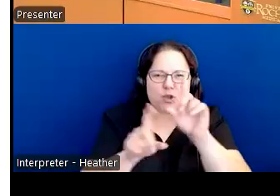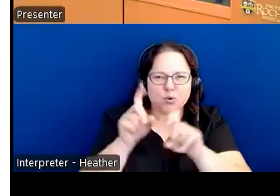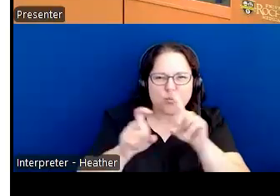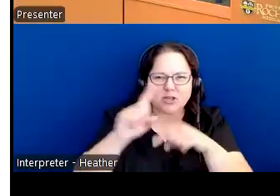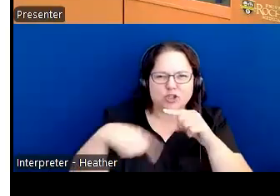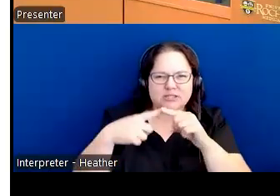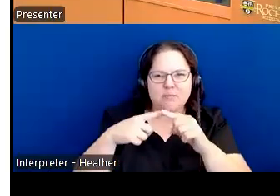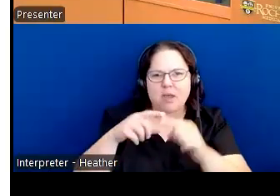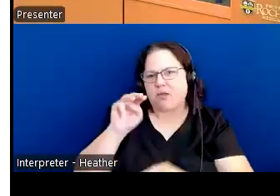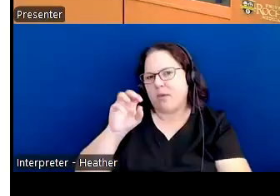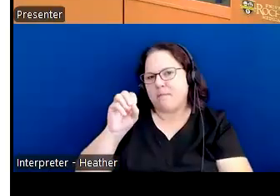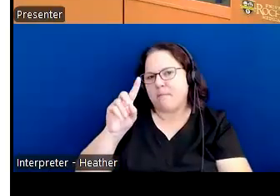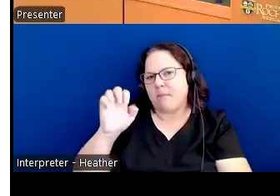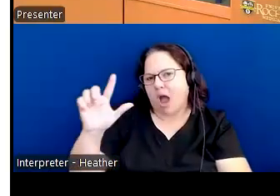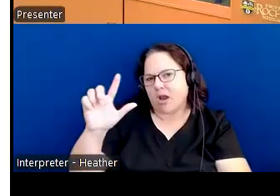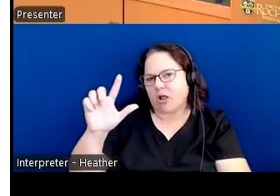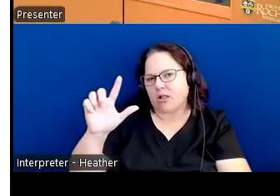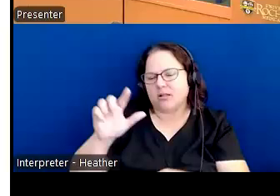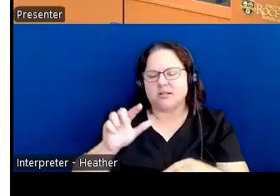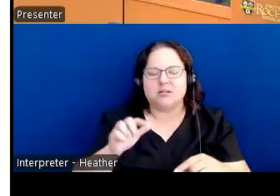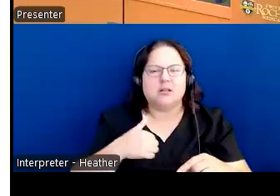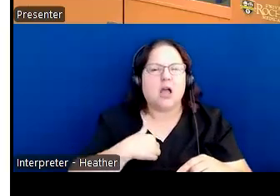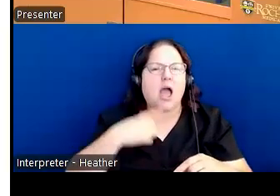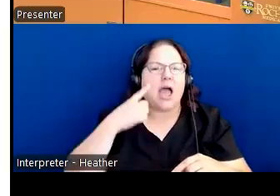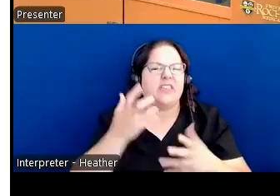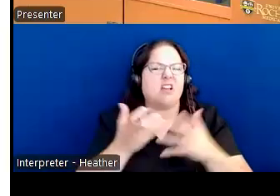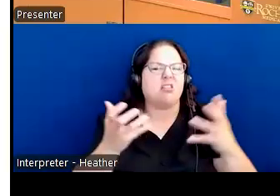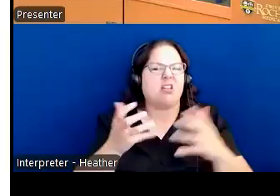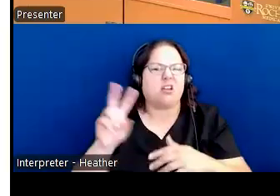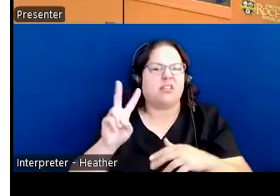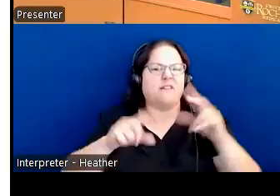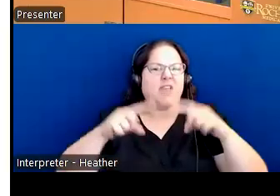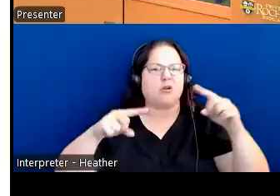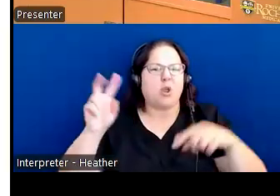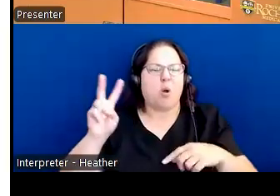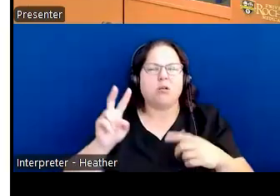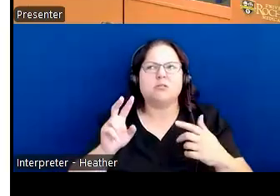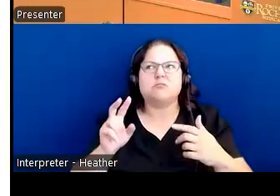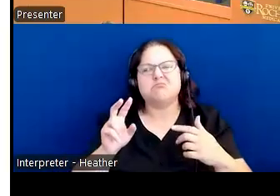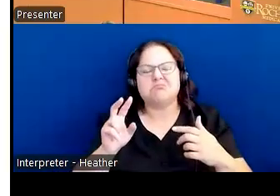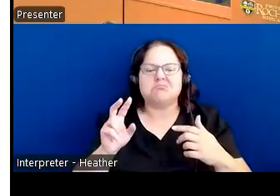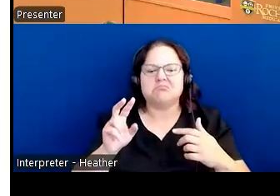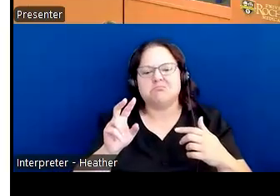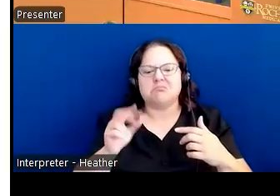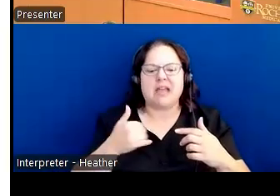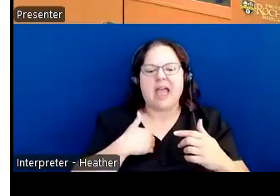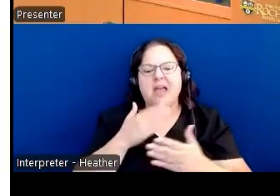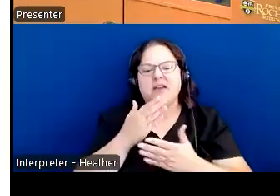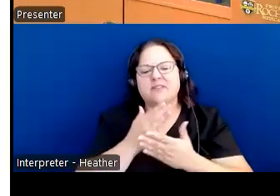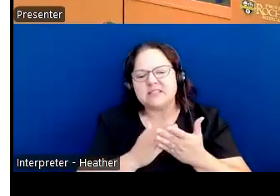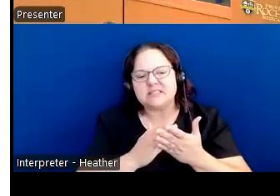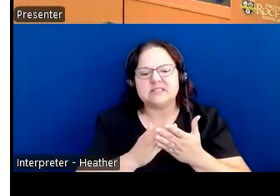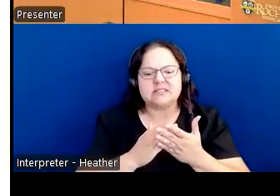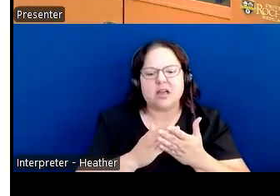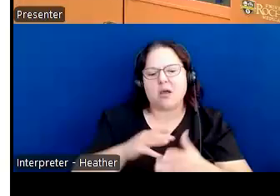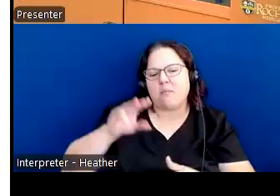modeling. Specifically, it seems like a lot of the variables would have a decent amount of multicollinearity, which affects